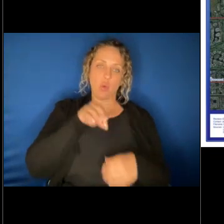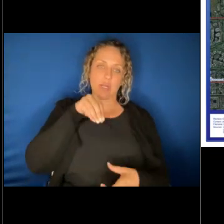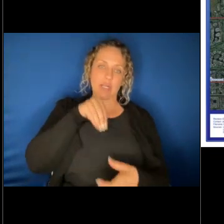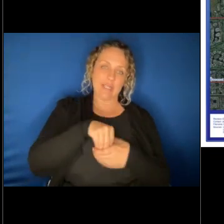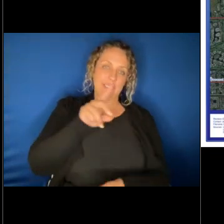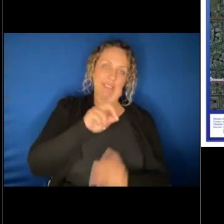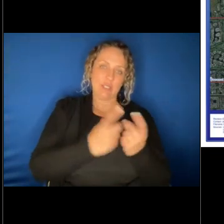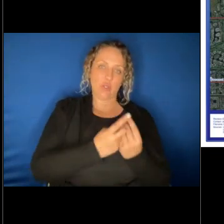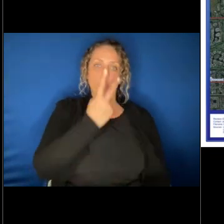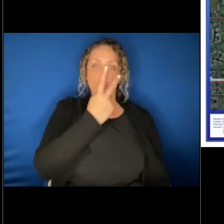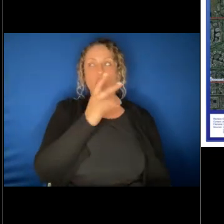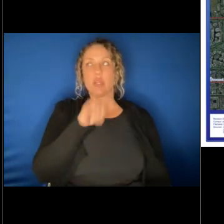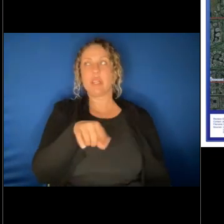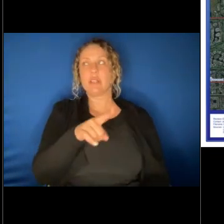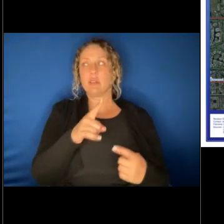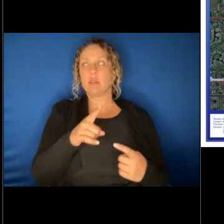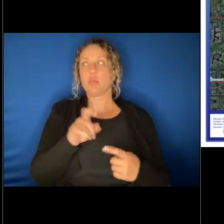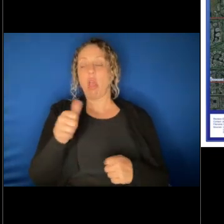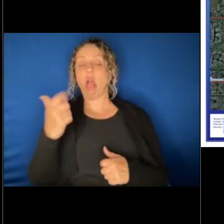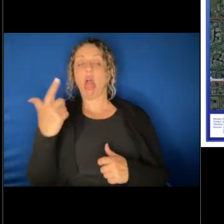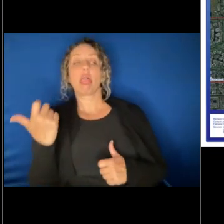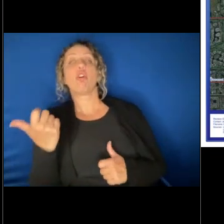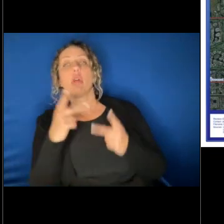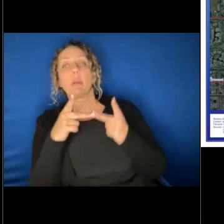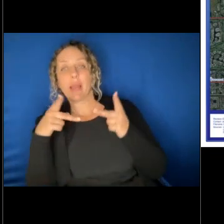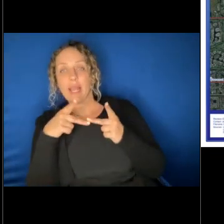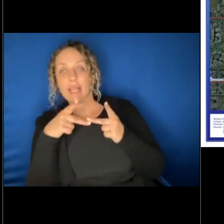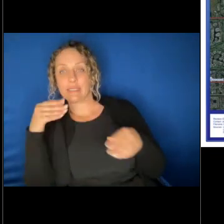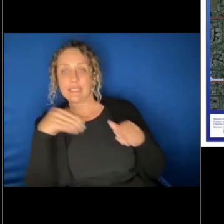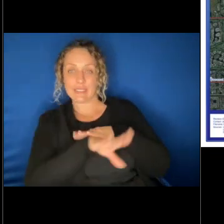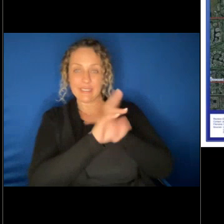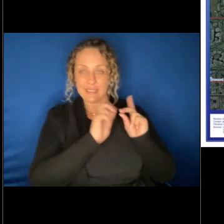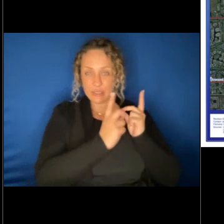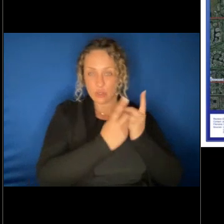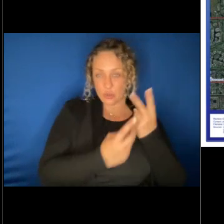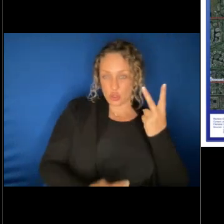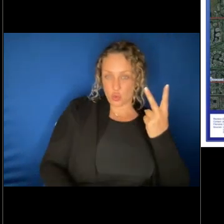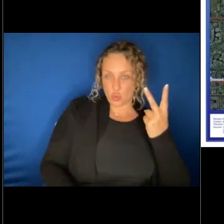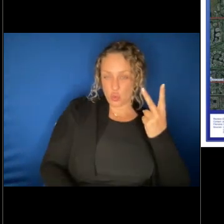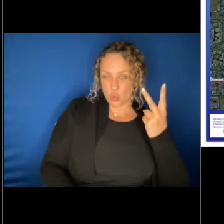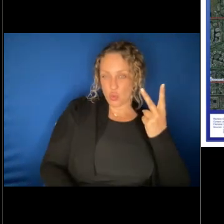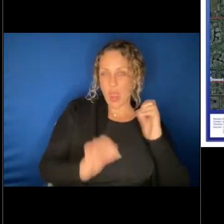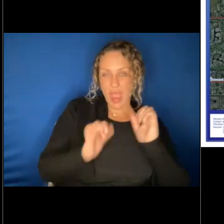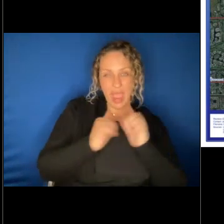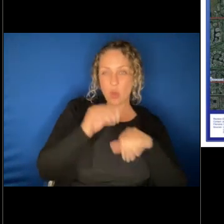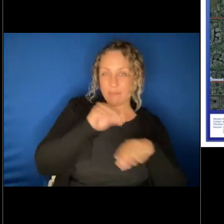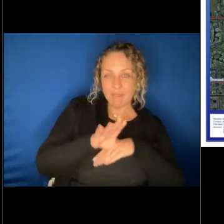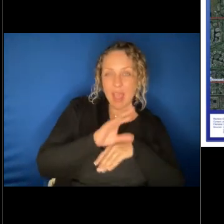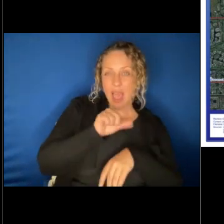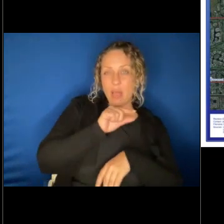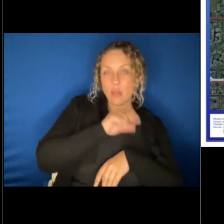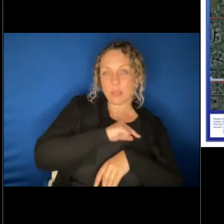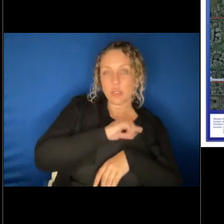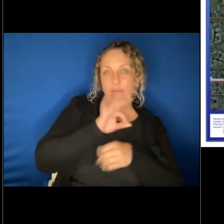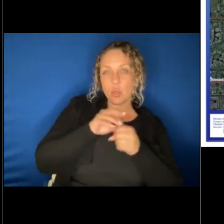in District 2? Does it bring folks from other places into District 2? Does it keep, how does it affect eligible voters in District